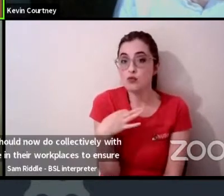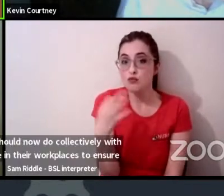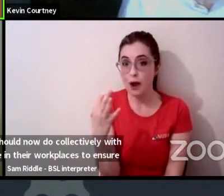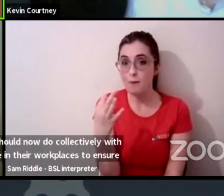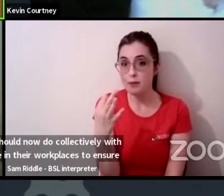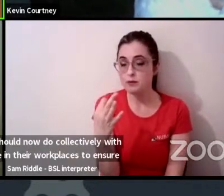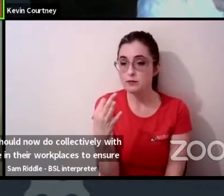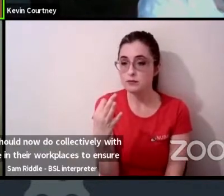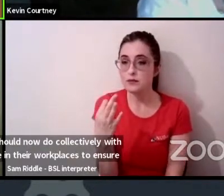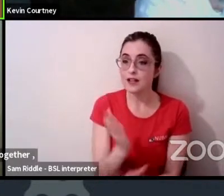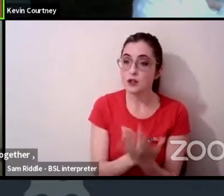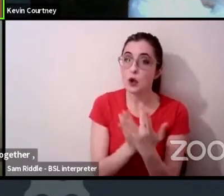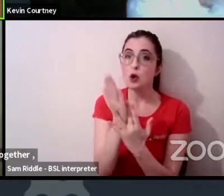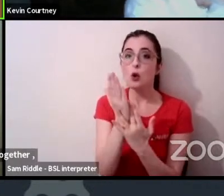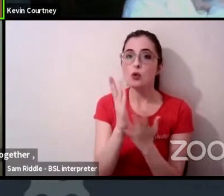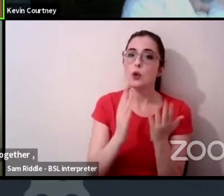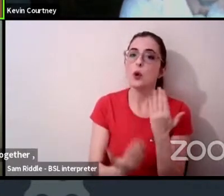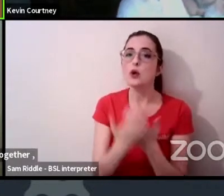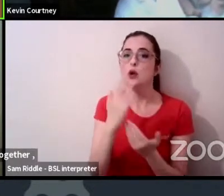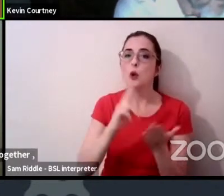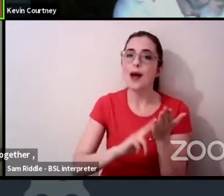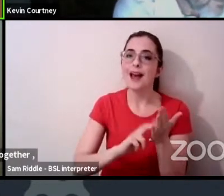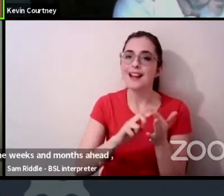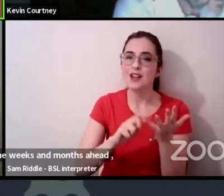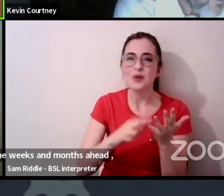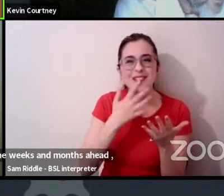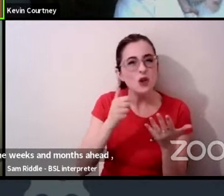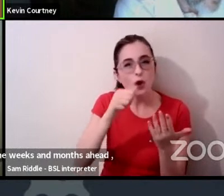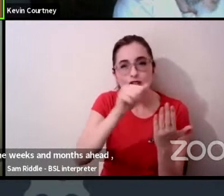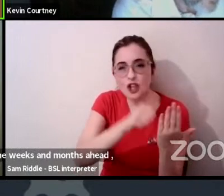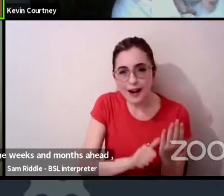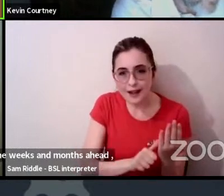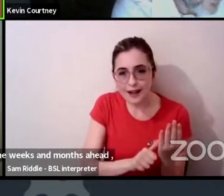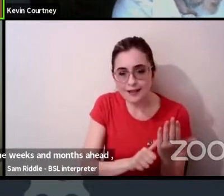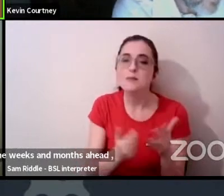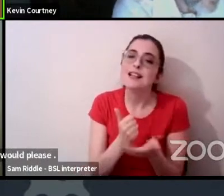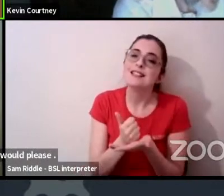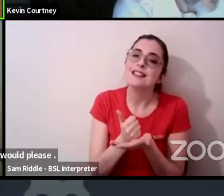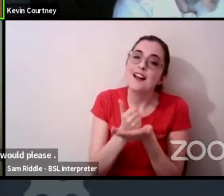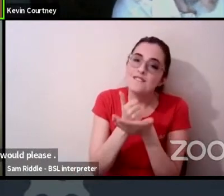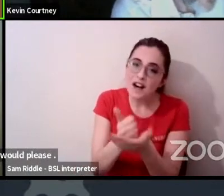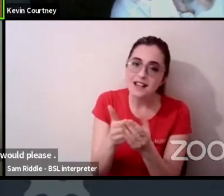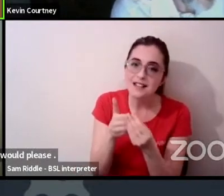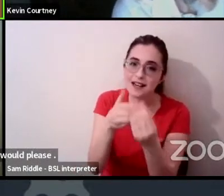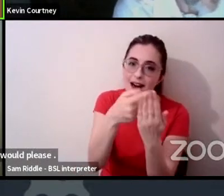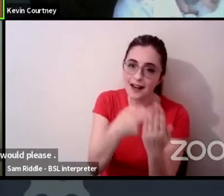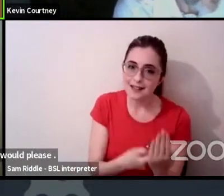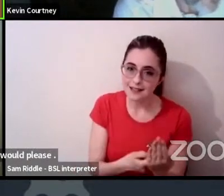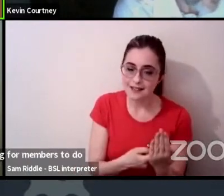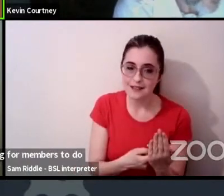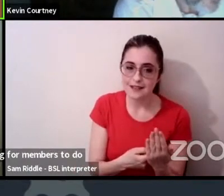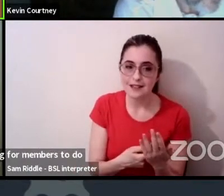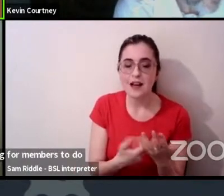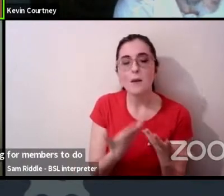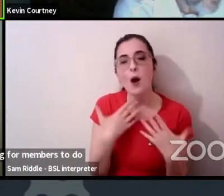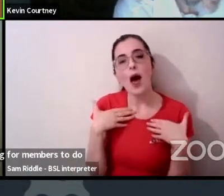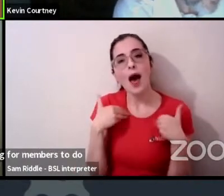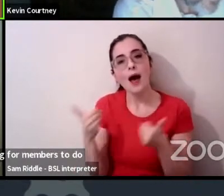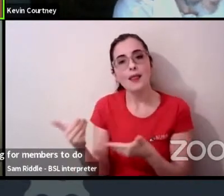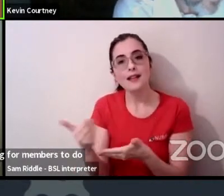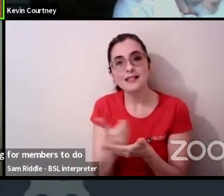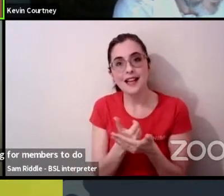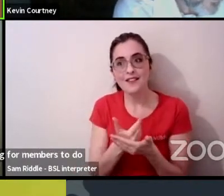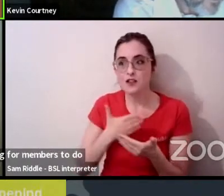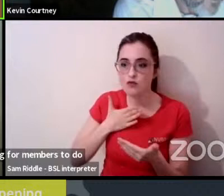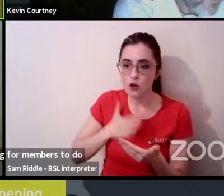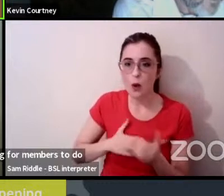to go through the new NEU, we're not calling it a checklist, but advice and guidance on the health and safety requirements